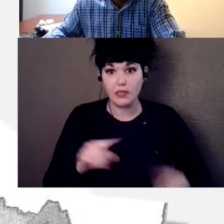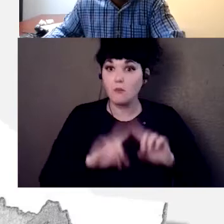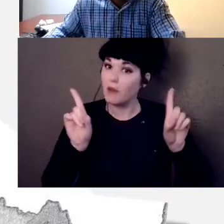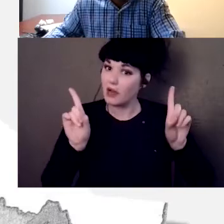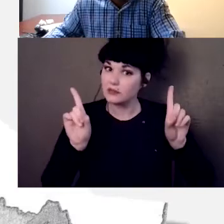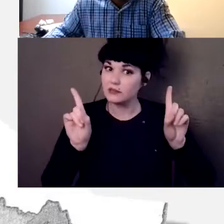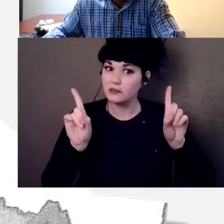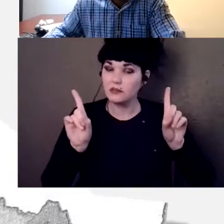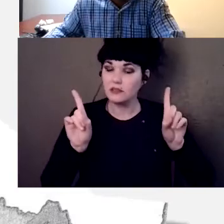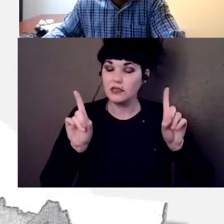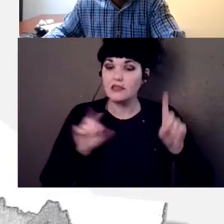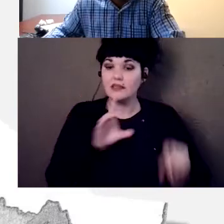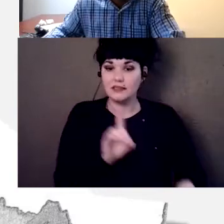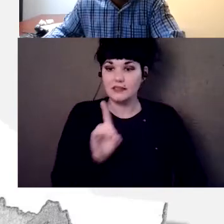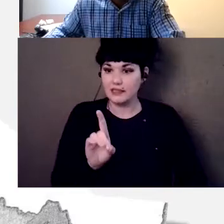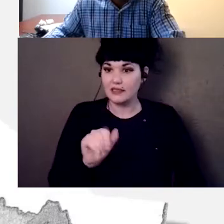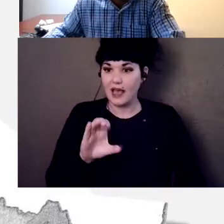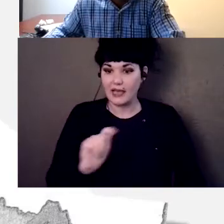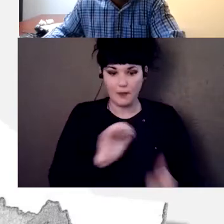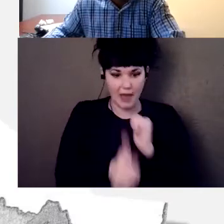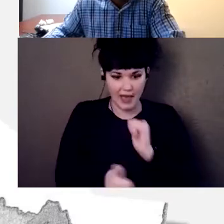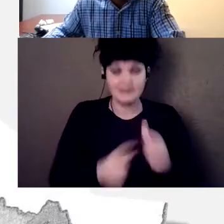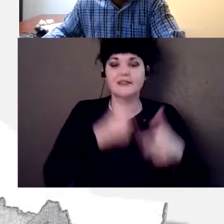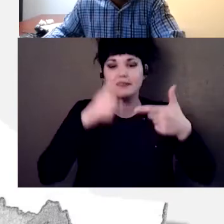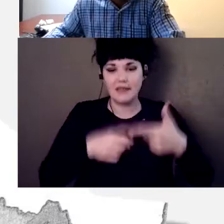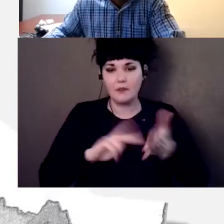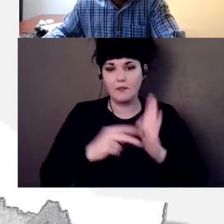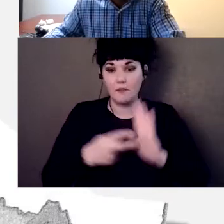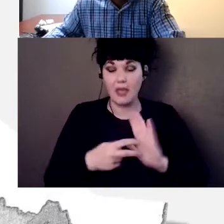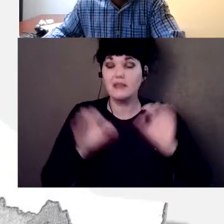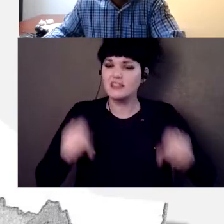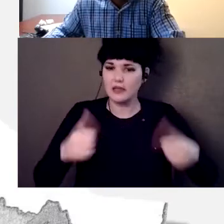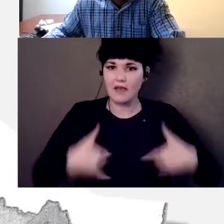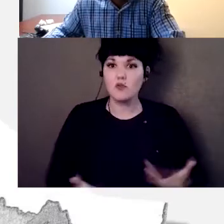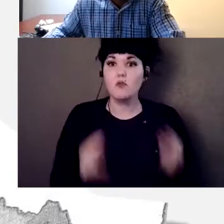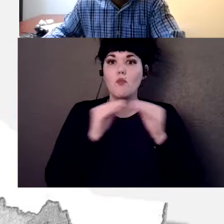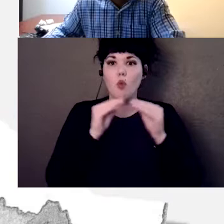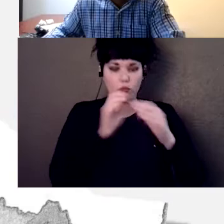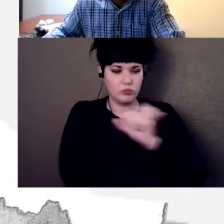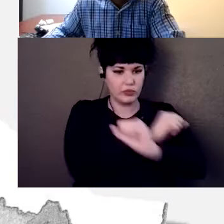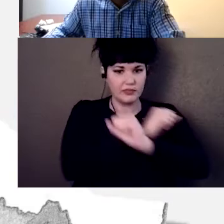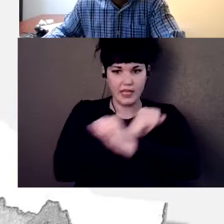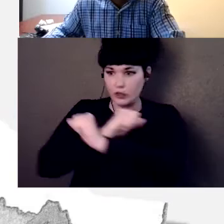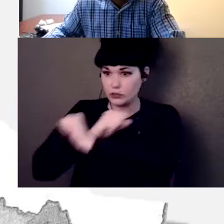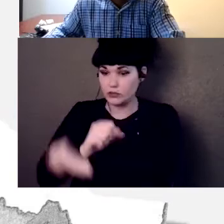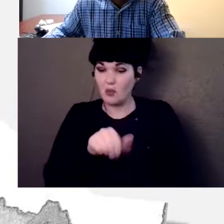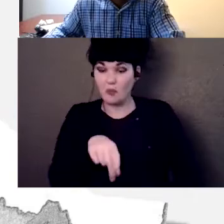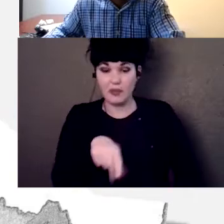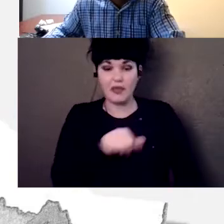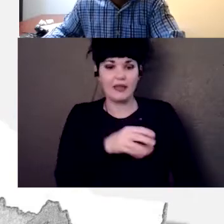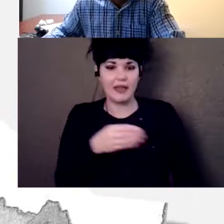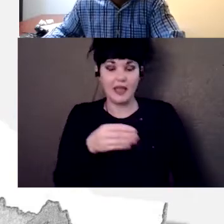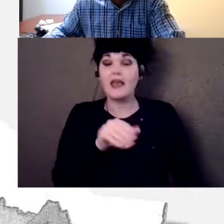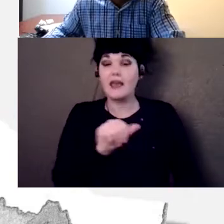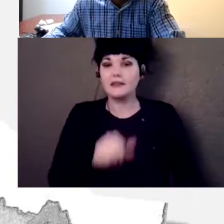the passage of the DD Act, Congress has expanded the protect authority and responsibilities of the P&As on several different